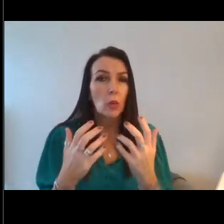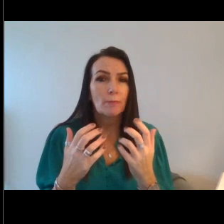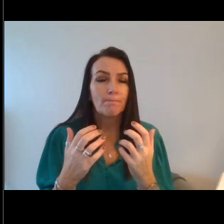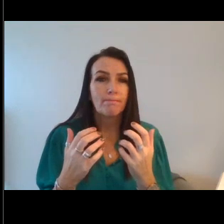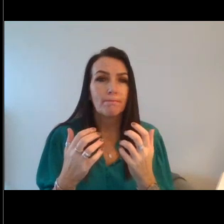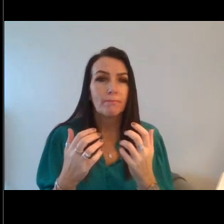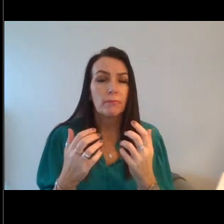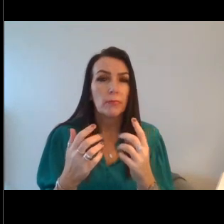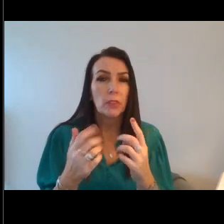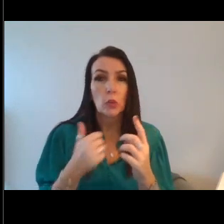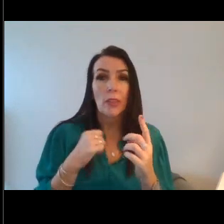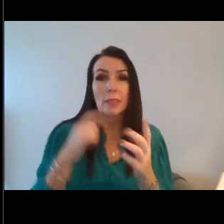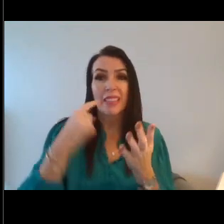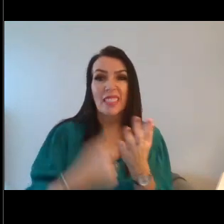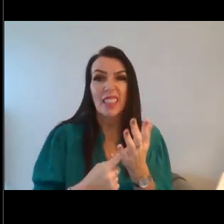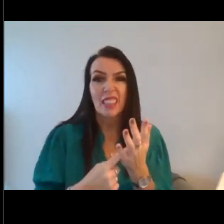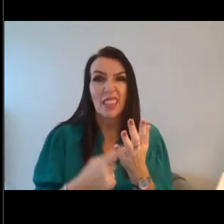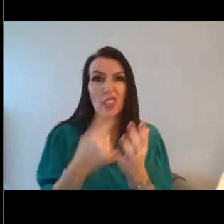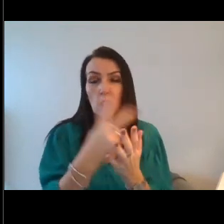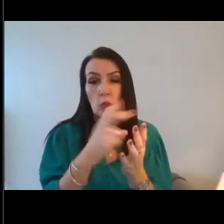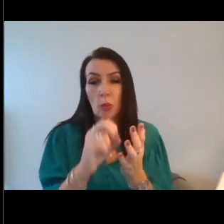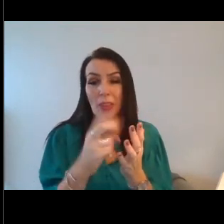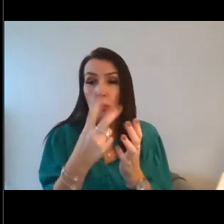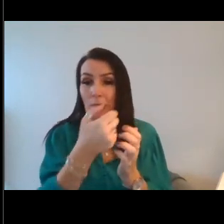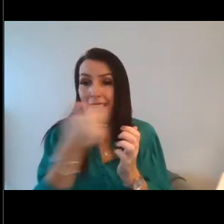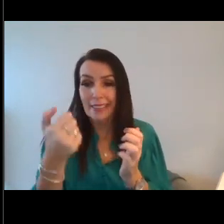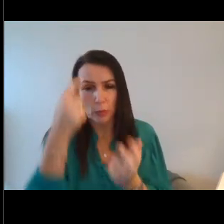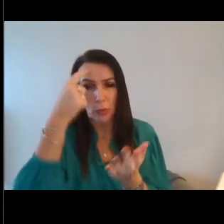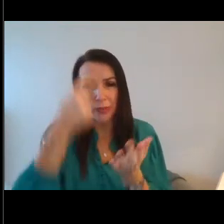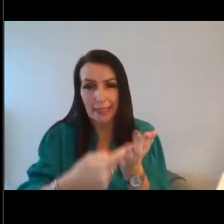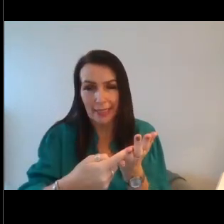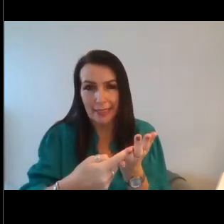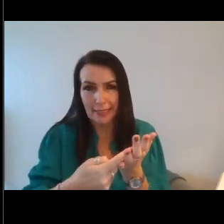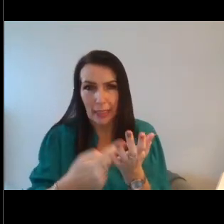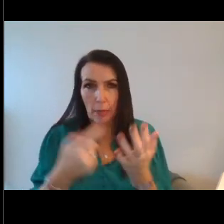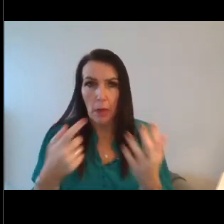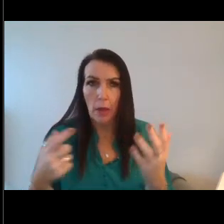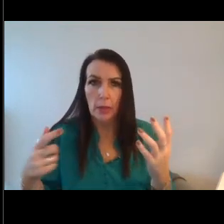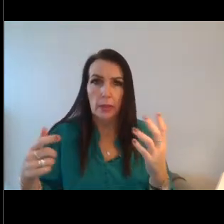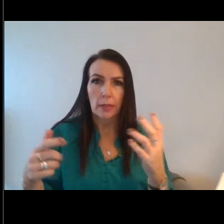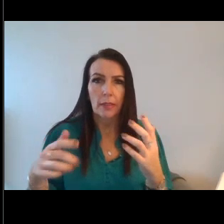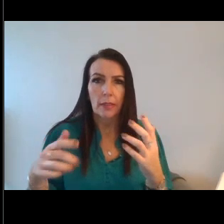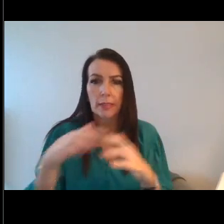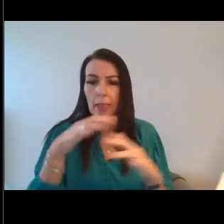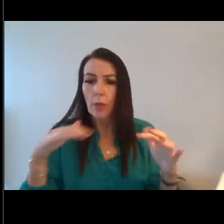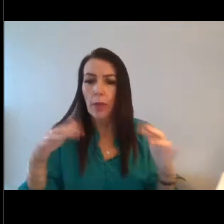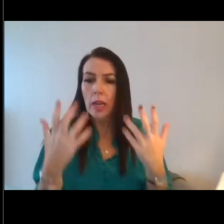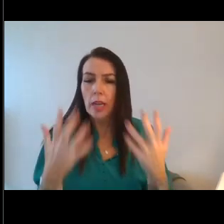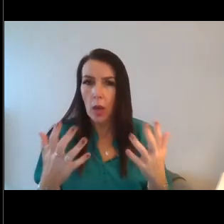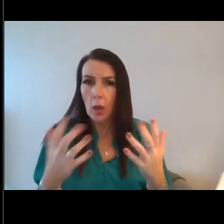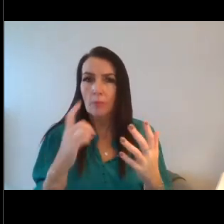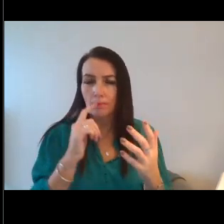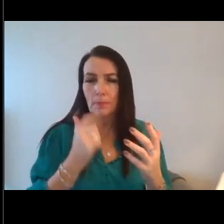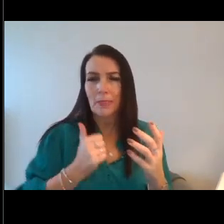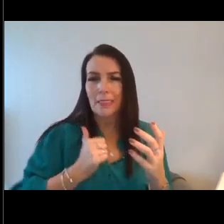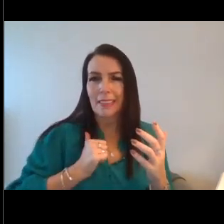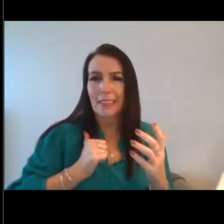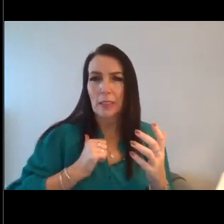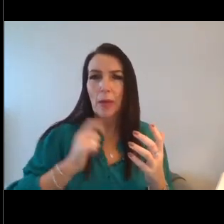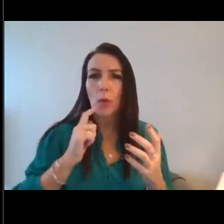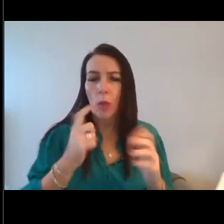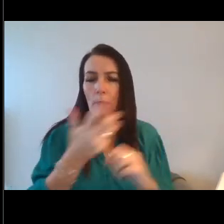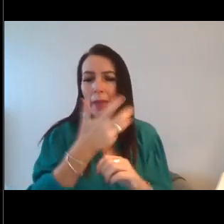to be a decision on that until 2026, the strong mood music that you hear is that it is likely to be dominated by heat